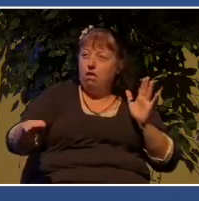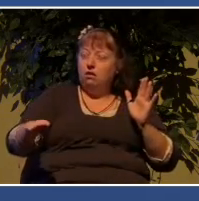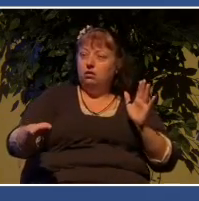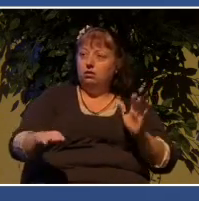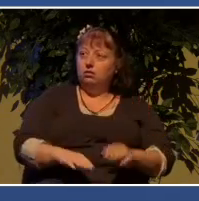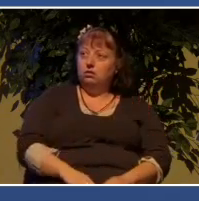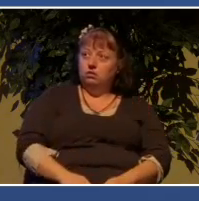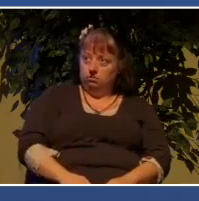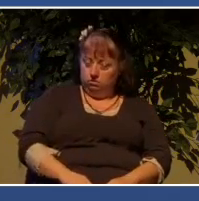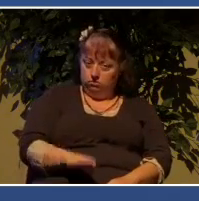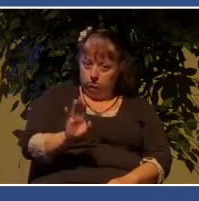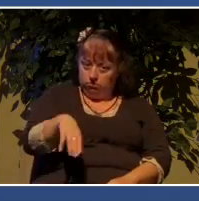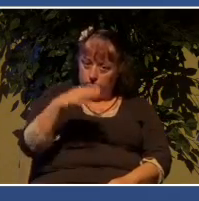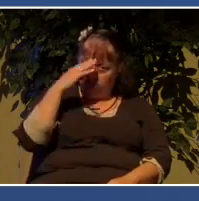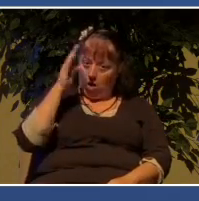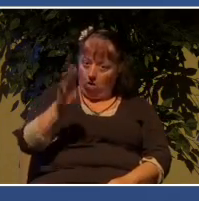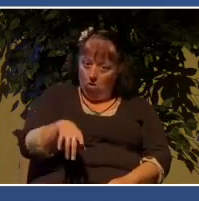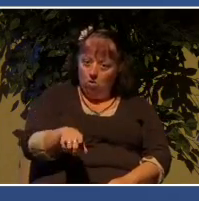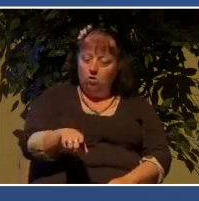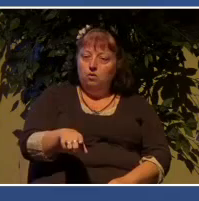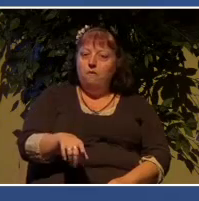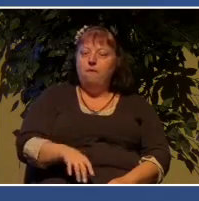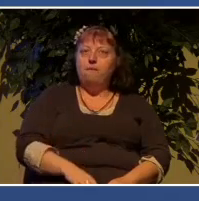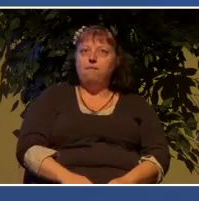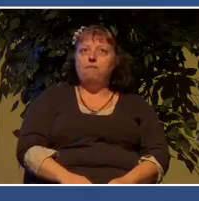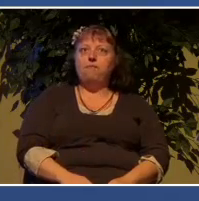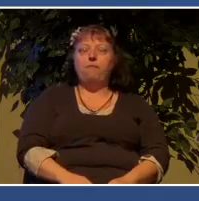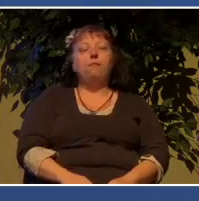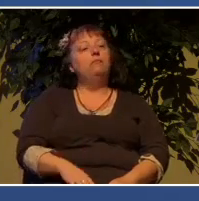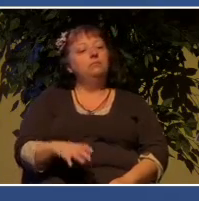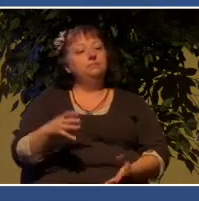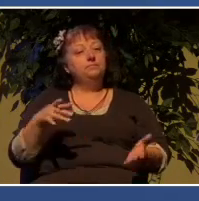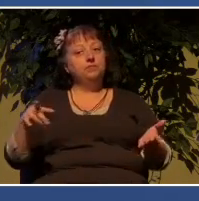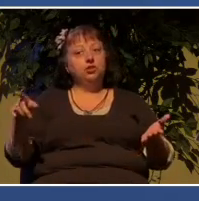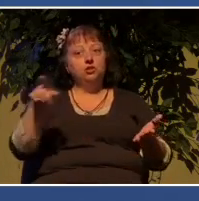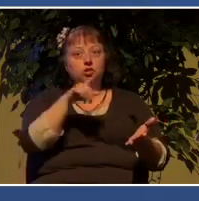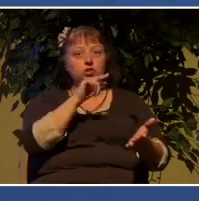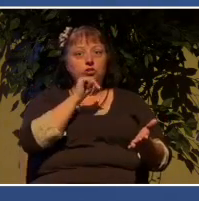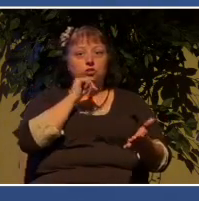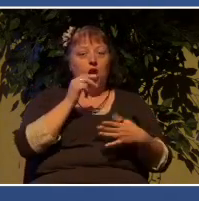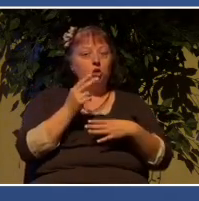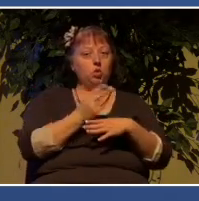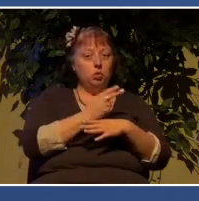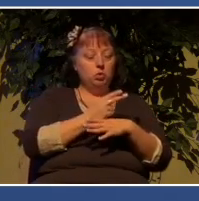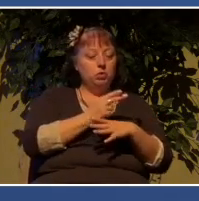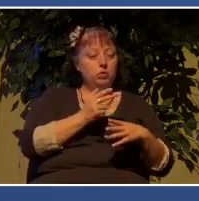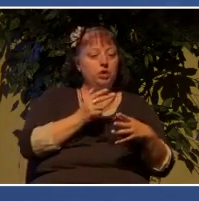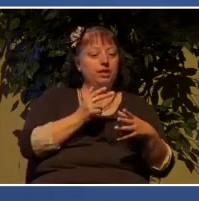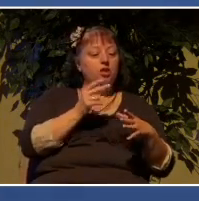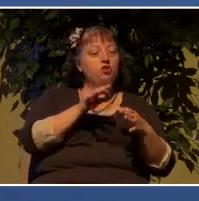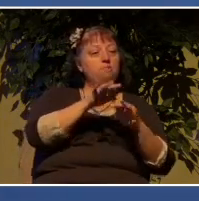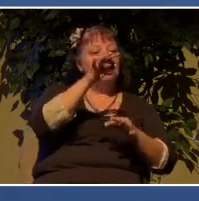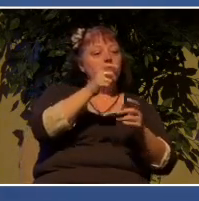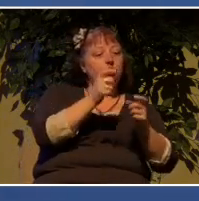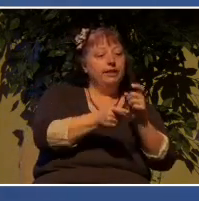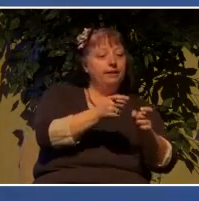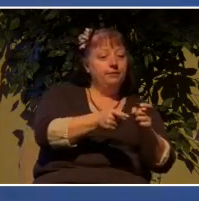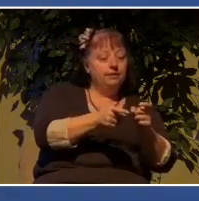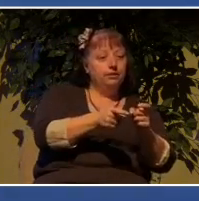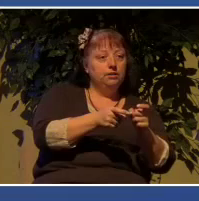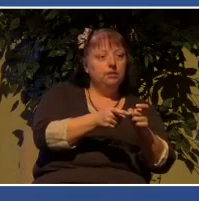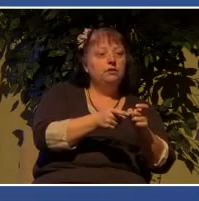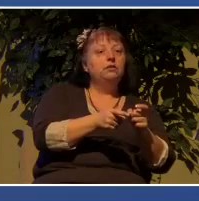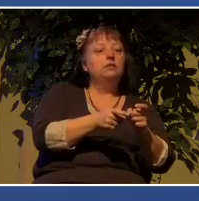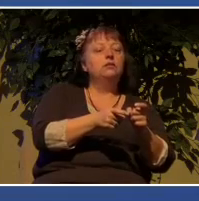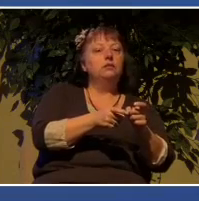not using your gifts to build up the body, if you're not moving in love to help